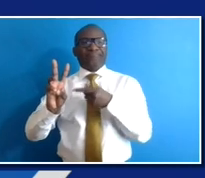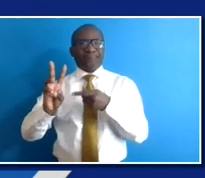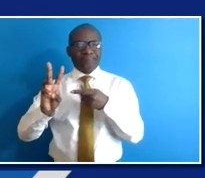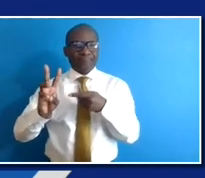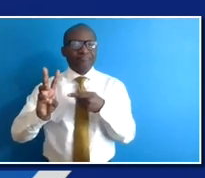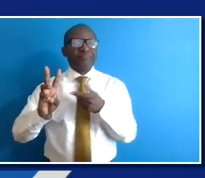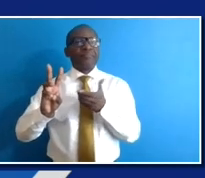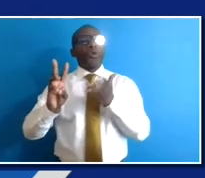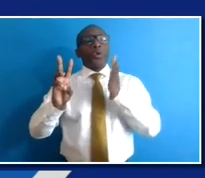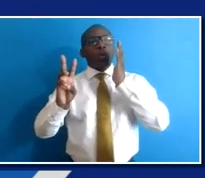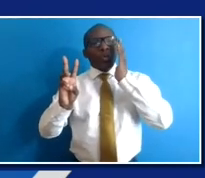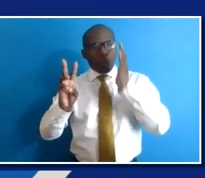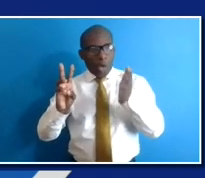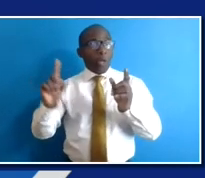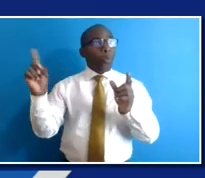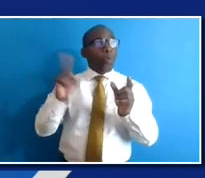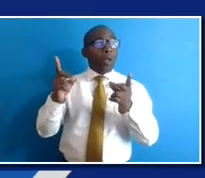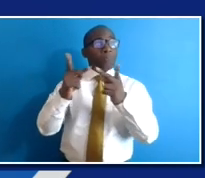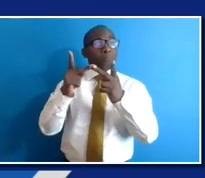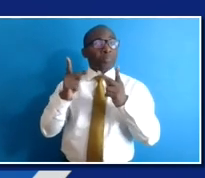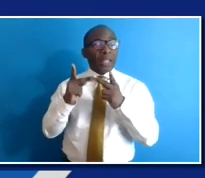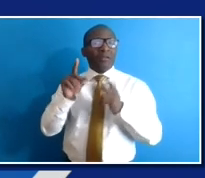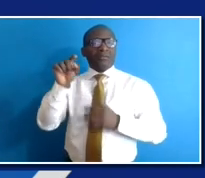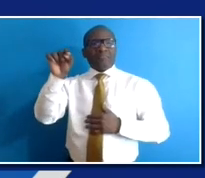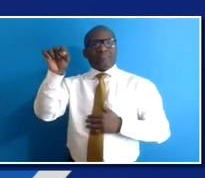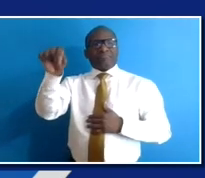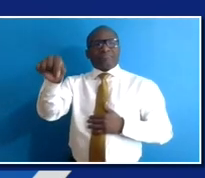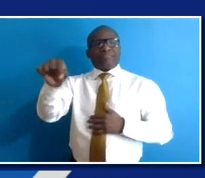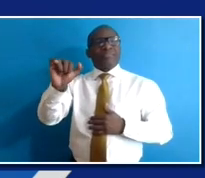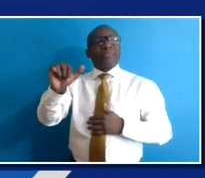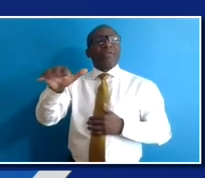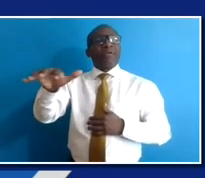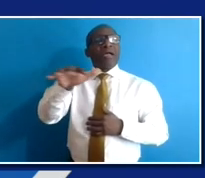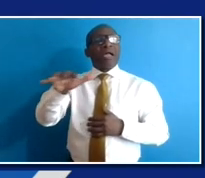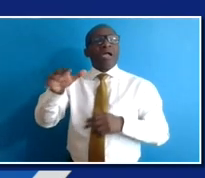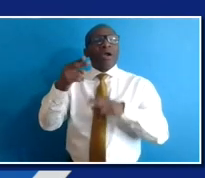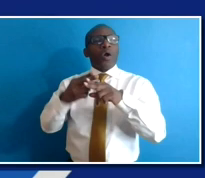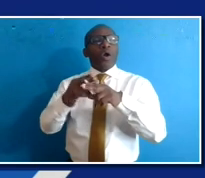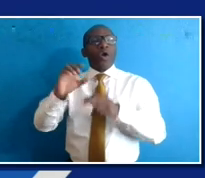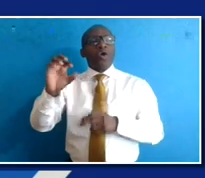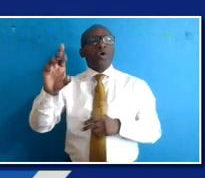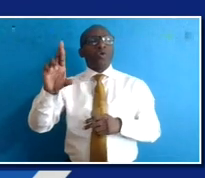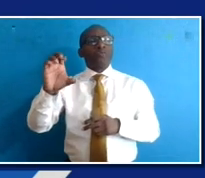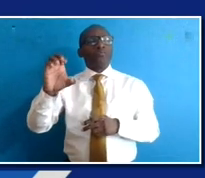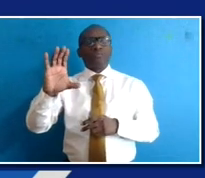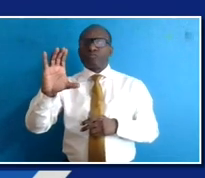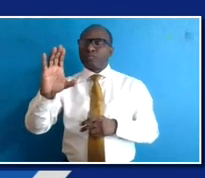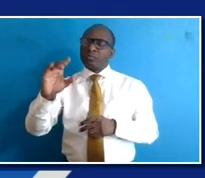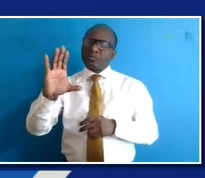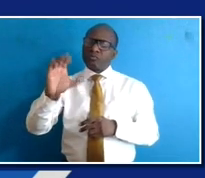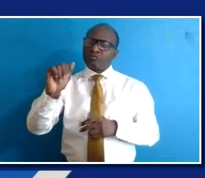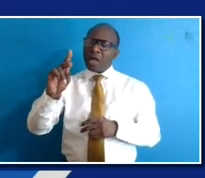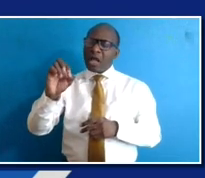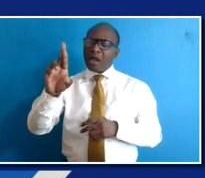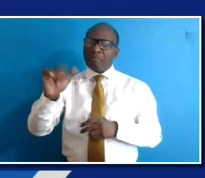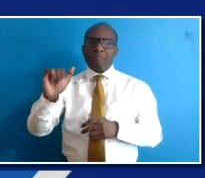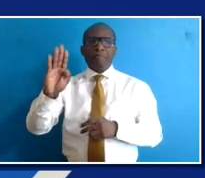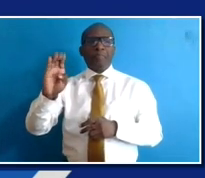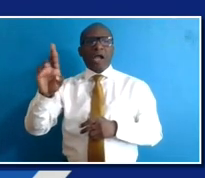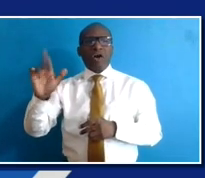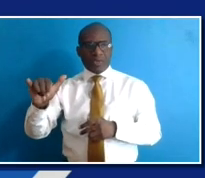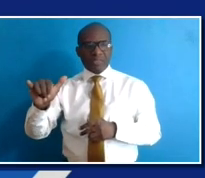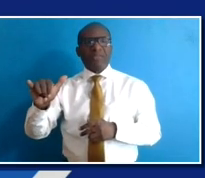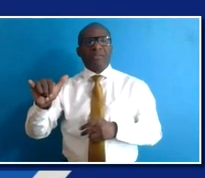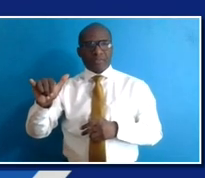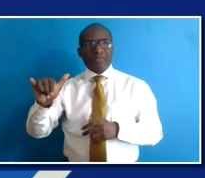Lake Nature Center, which is right up the road here on 22. Lenore Preserve in Yonkers, where we have the Ribbons of Remembrance. That's